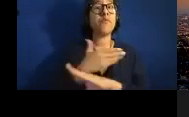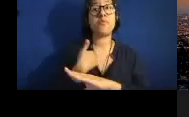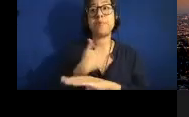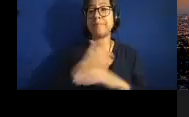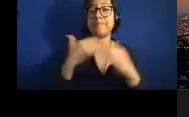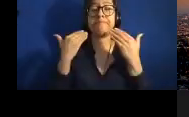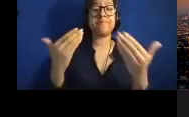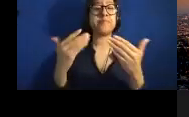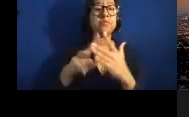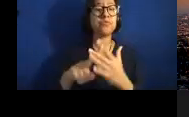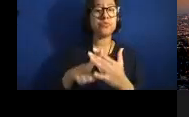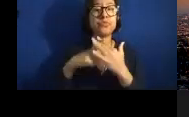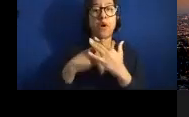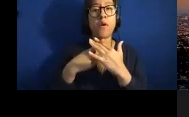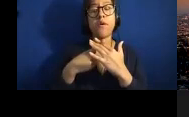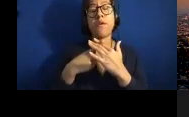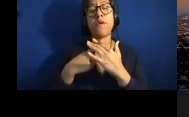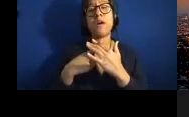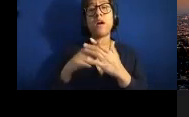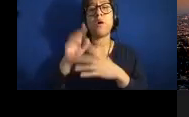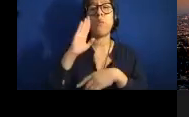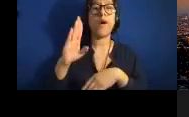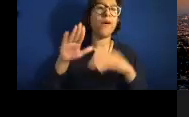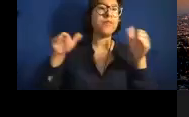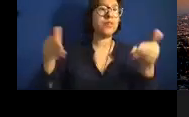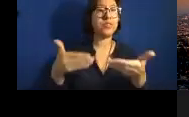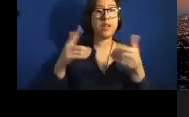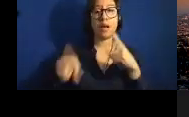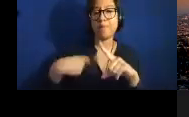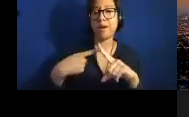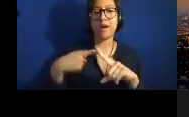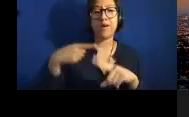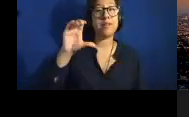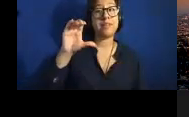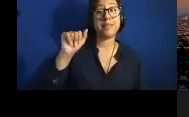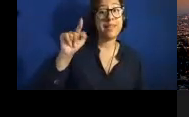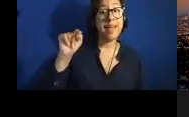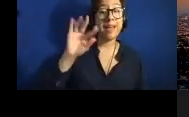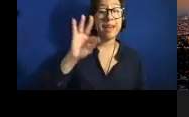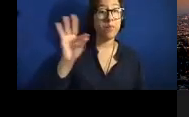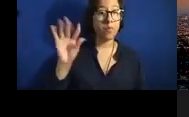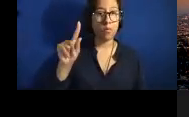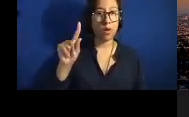started, I'm going to do a quick introduction about like what CAT 911 is, or